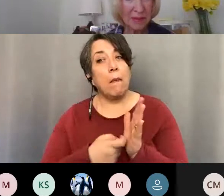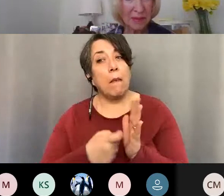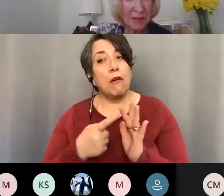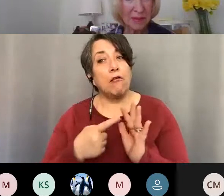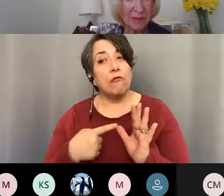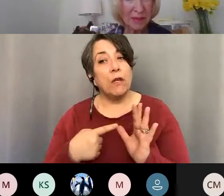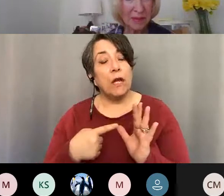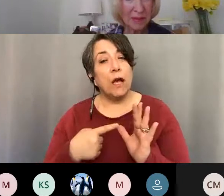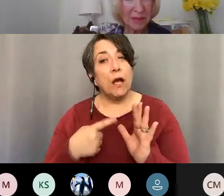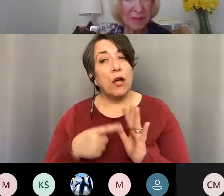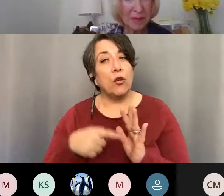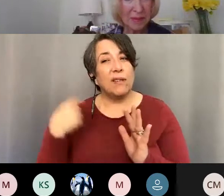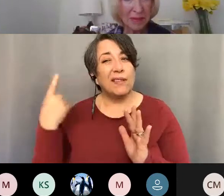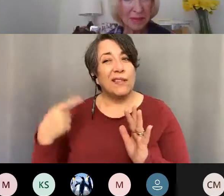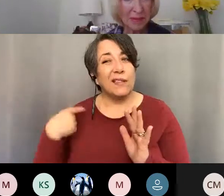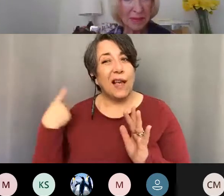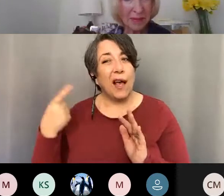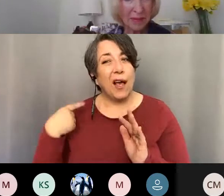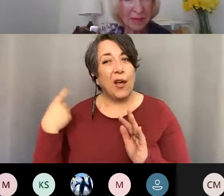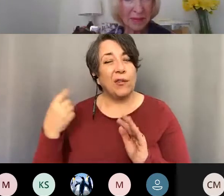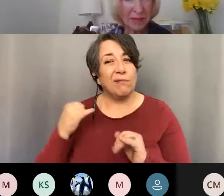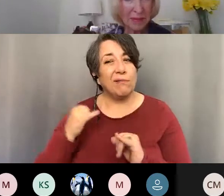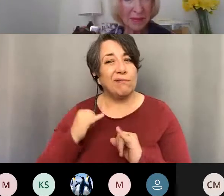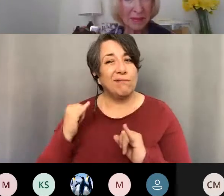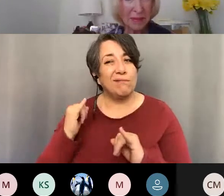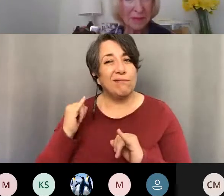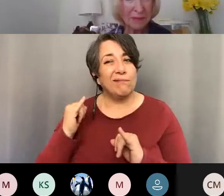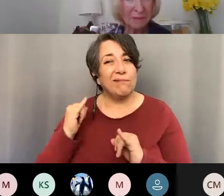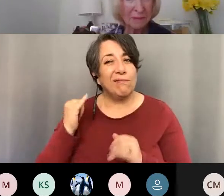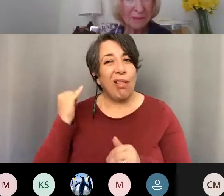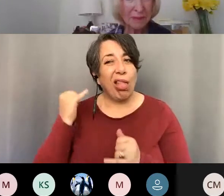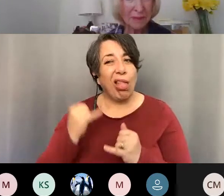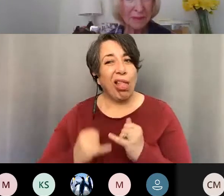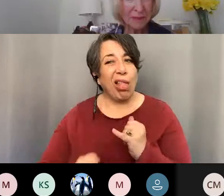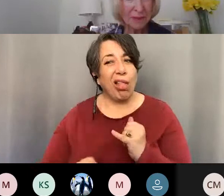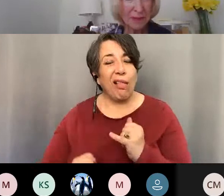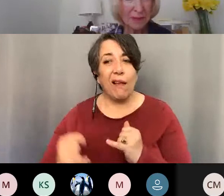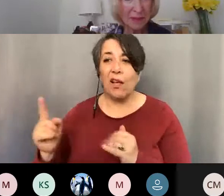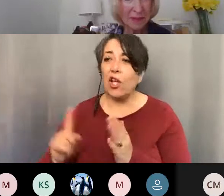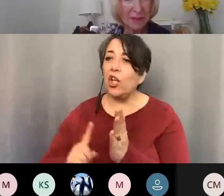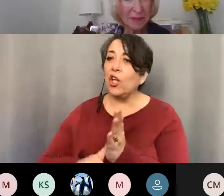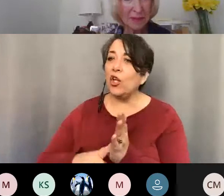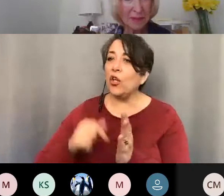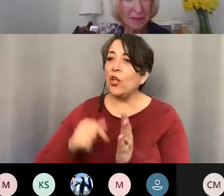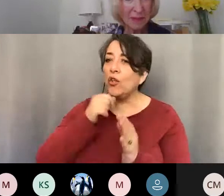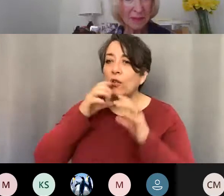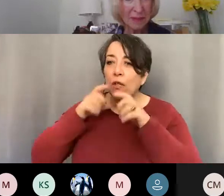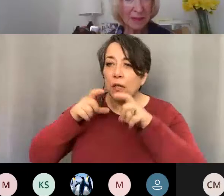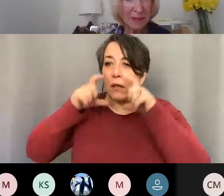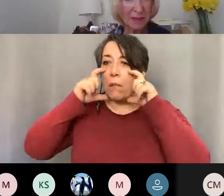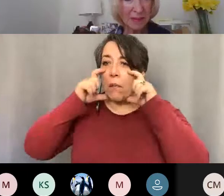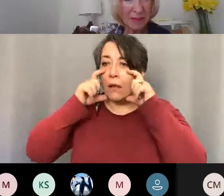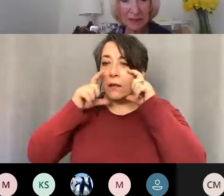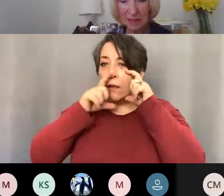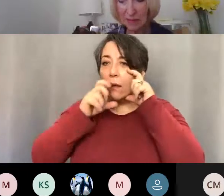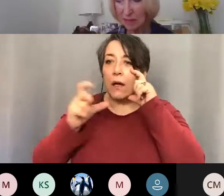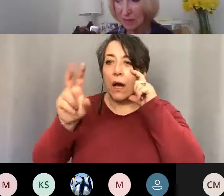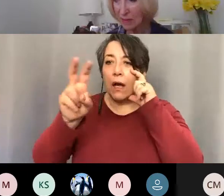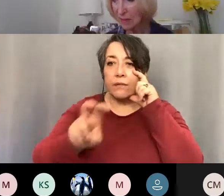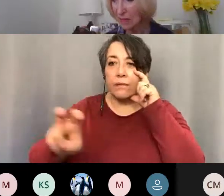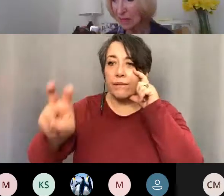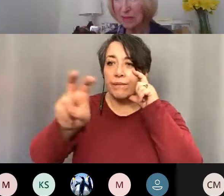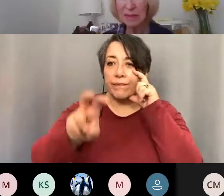affected, which makes her quite difficult to understand. And Luke is using a mask, which, though I don't totally lip